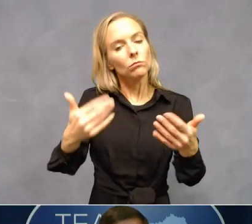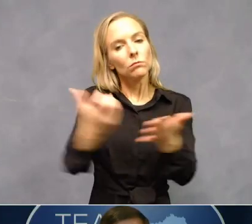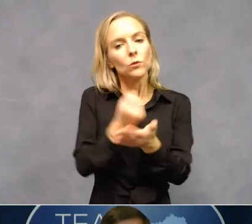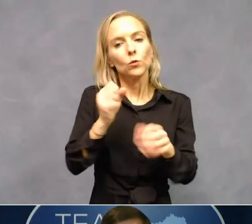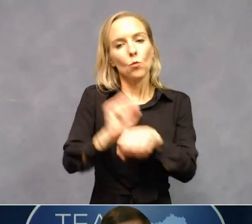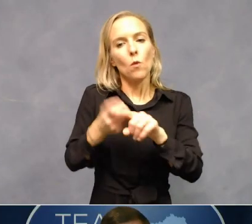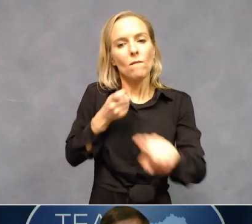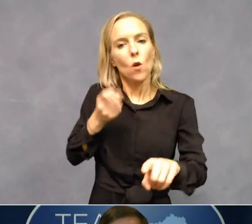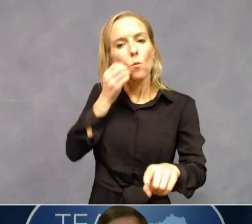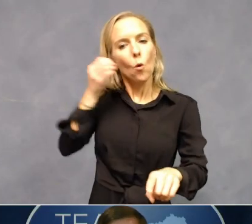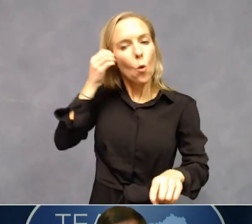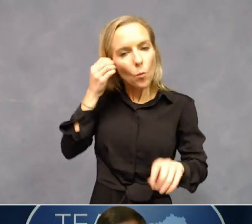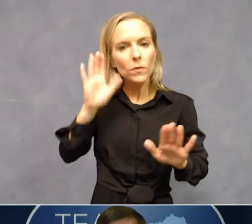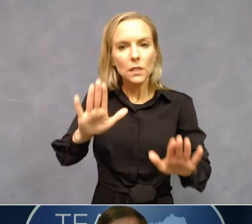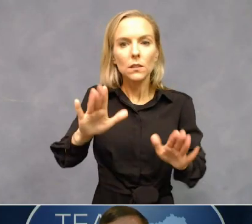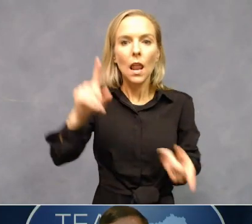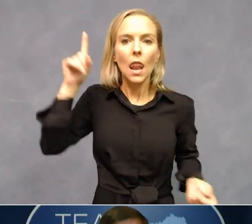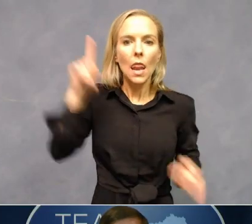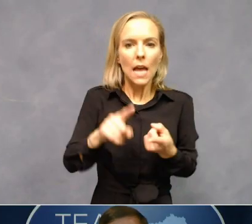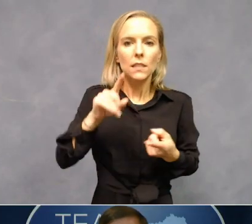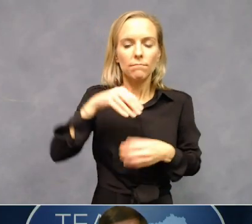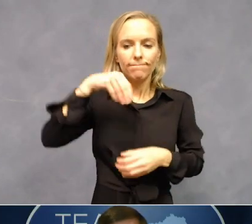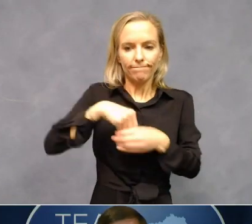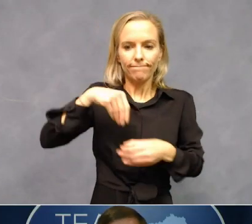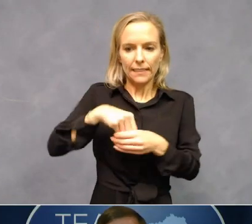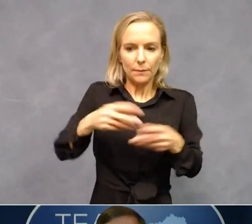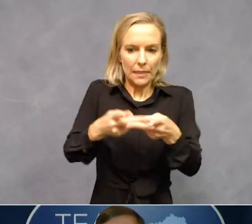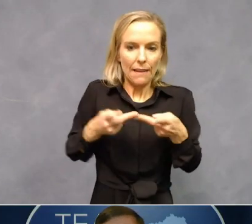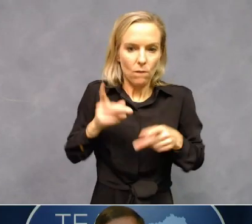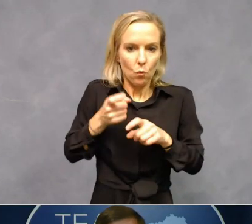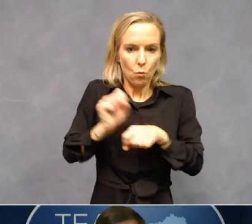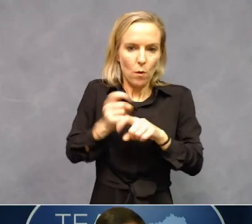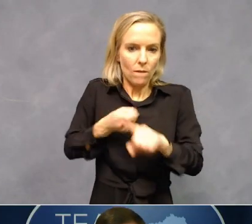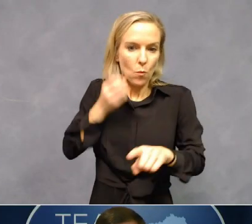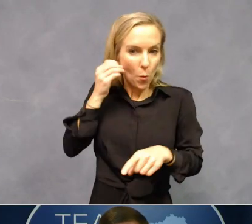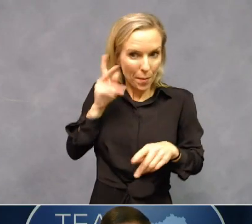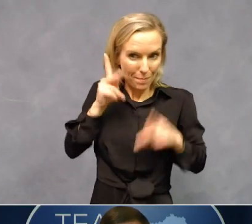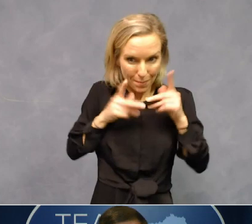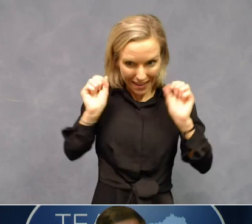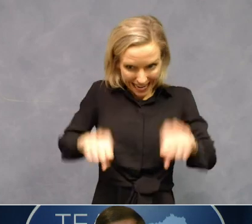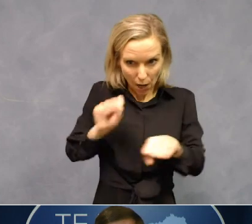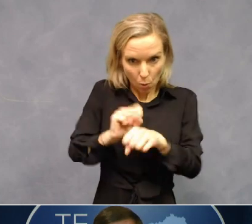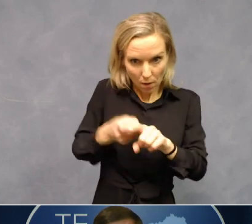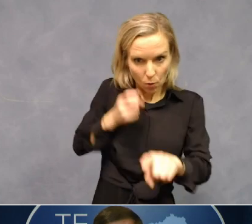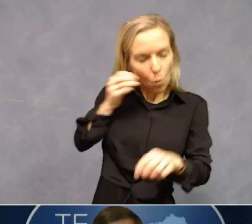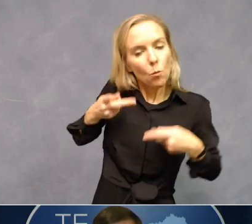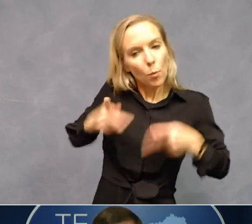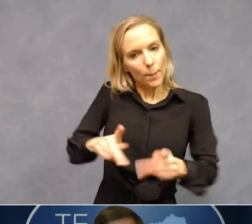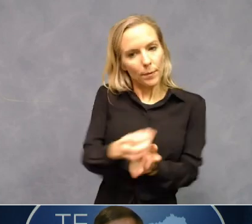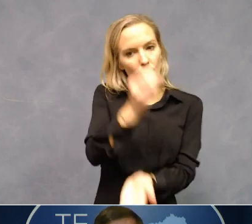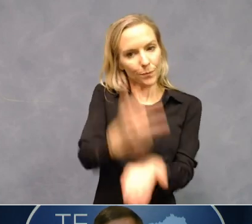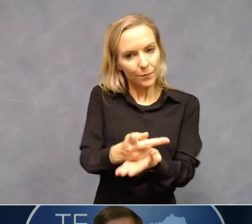lessen your capacity. If people can work virtually, we need you to let them, because their kids are going to be home